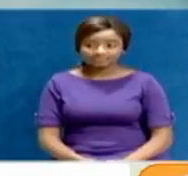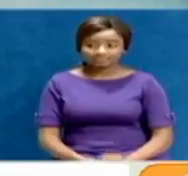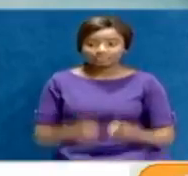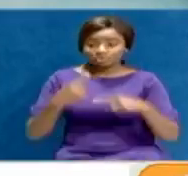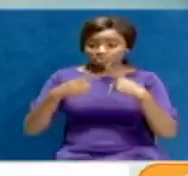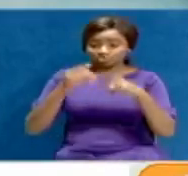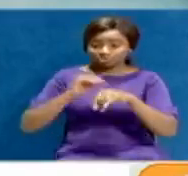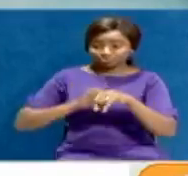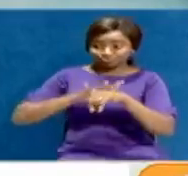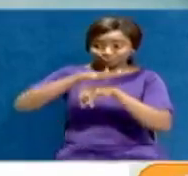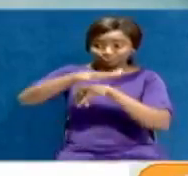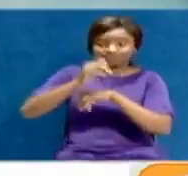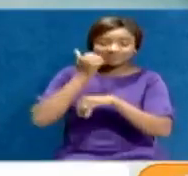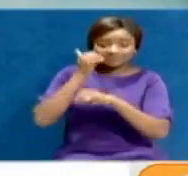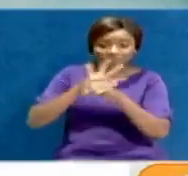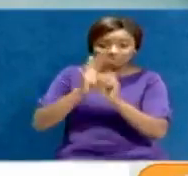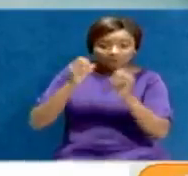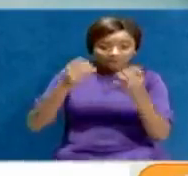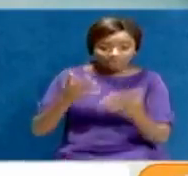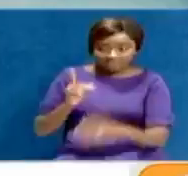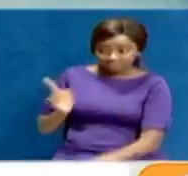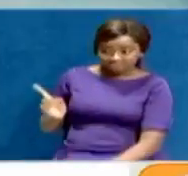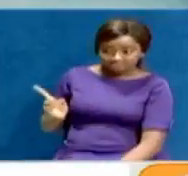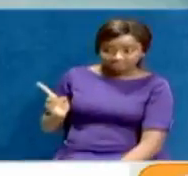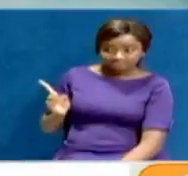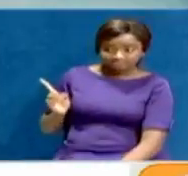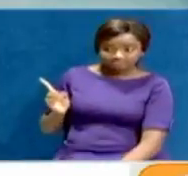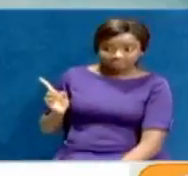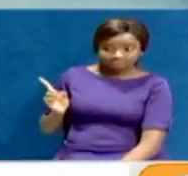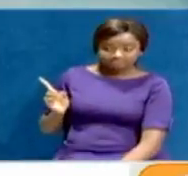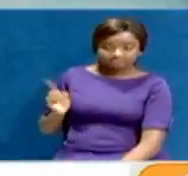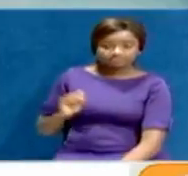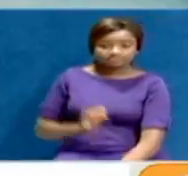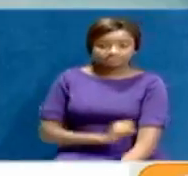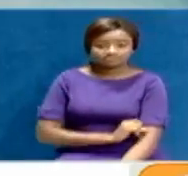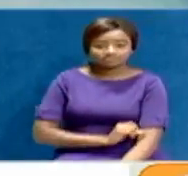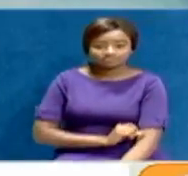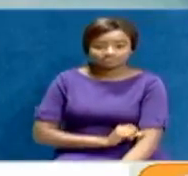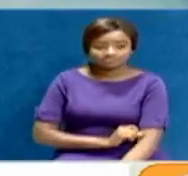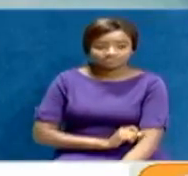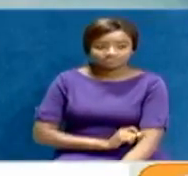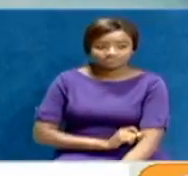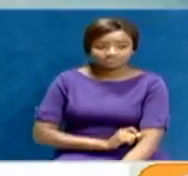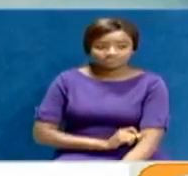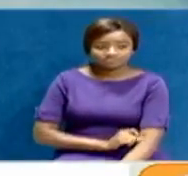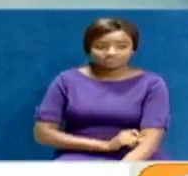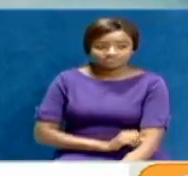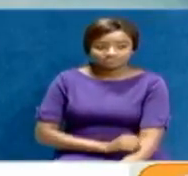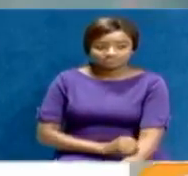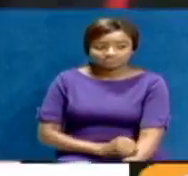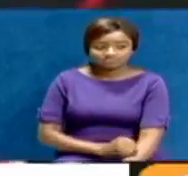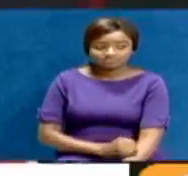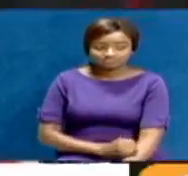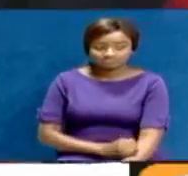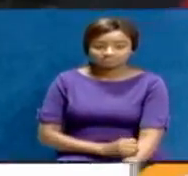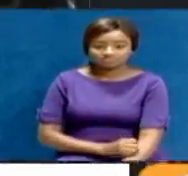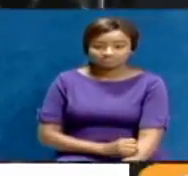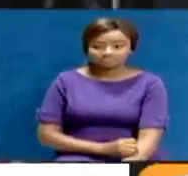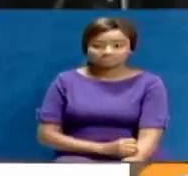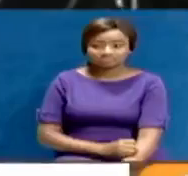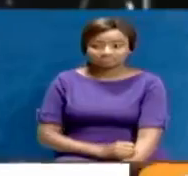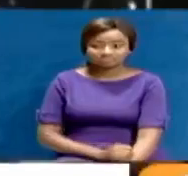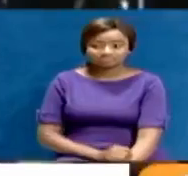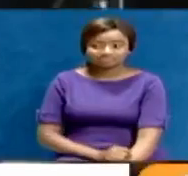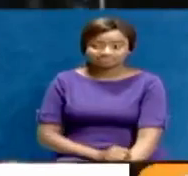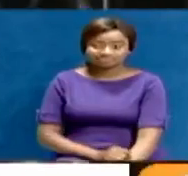1,313, with a high positivity rate of 19% and 12 fatalities reported due to COVID-19 complications.